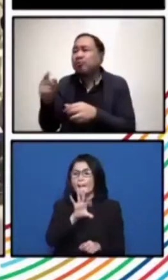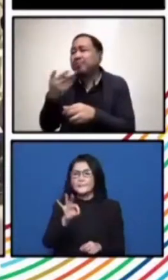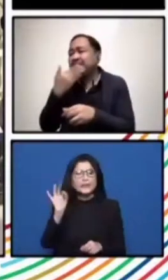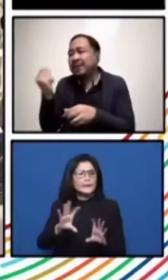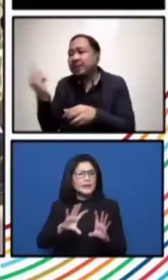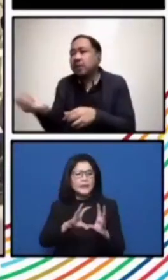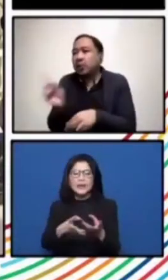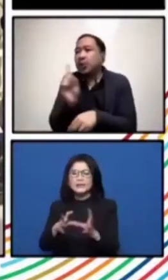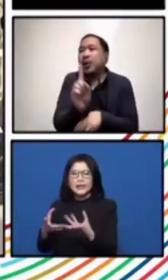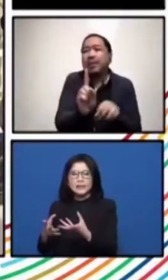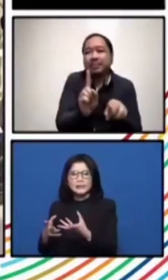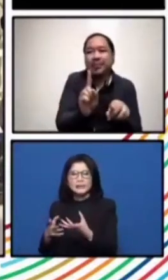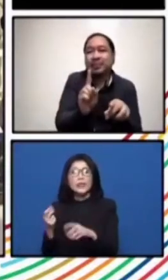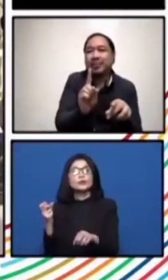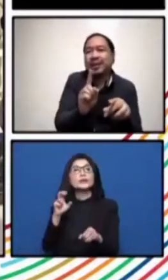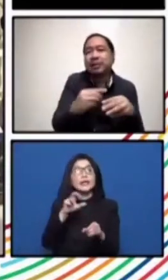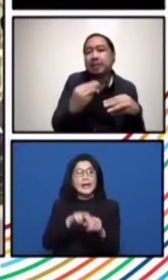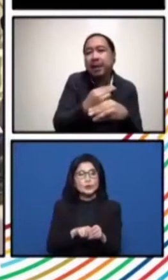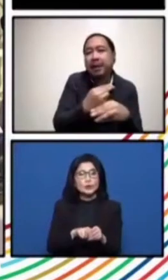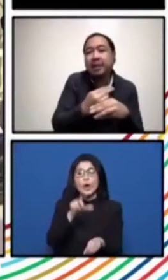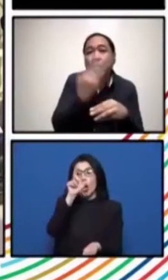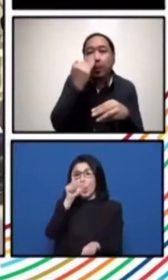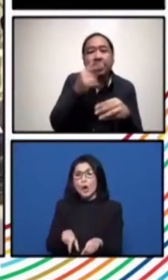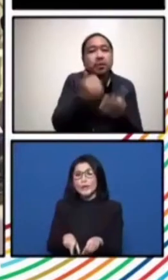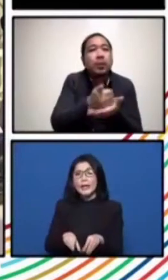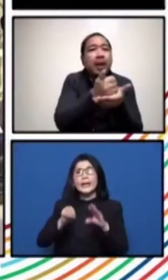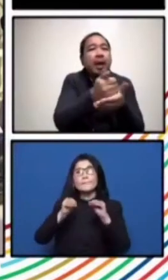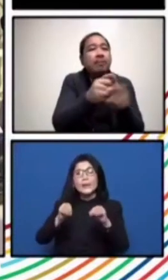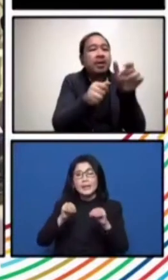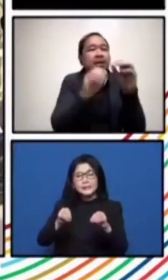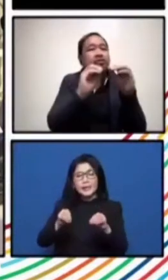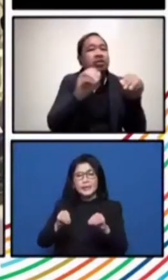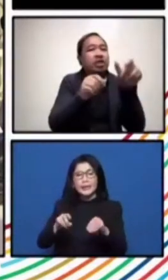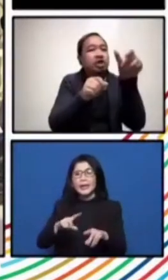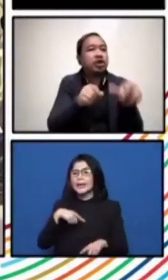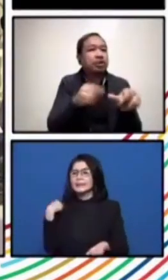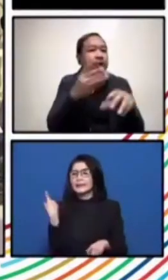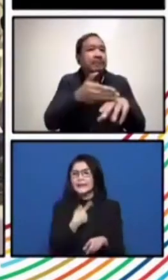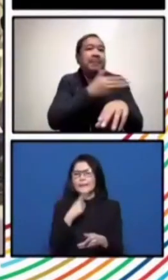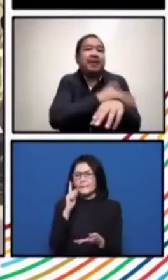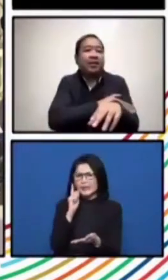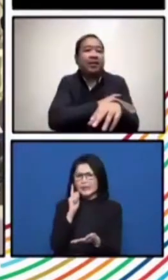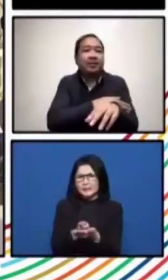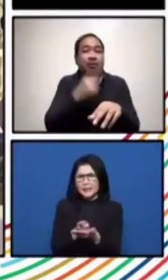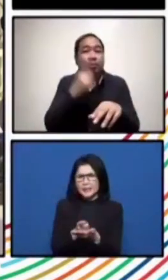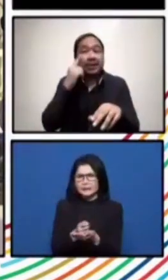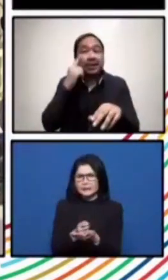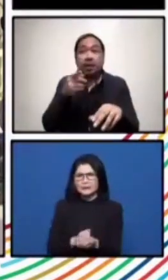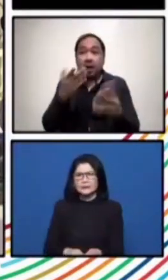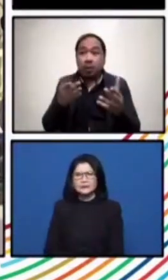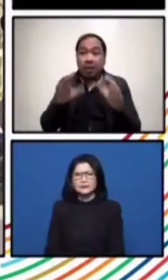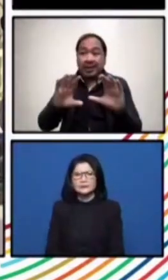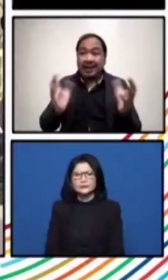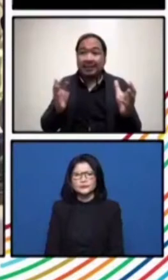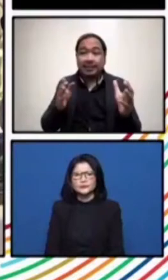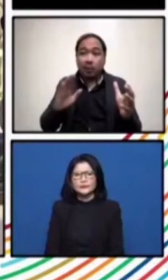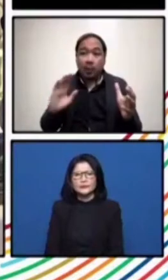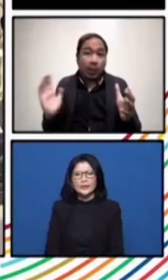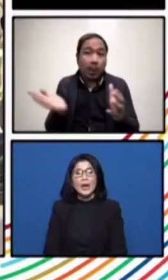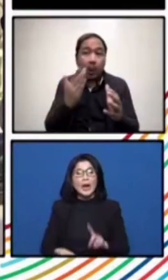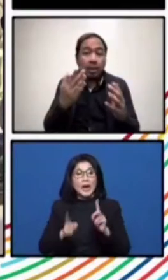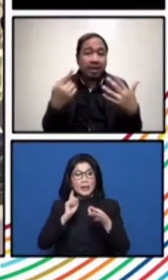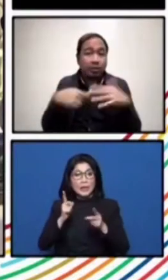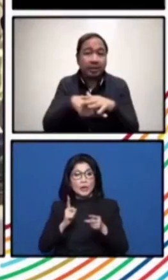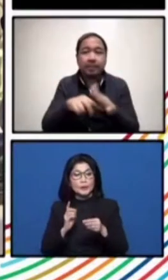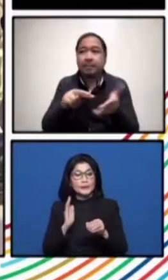when people are included and we may get accessible and inclusive everyone benefits I do want to wrap up with the fact that I'll see an enable